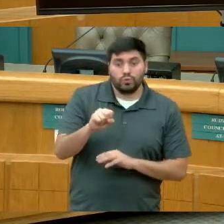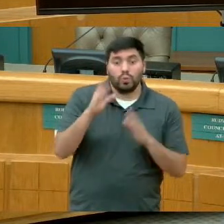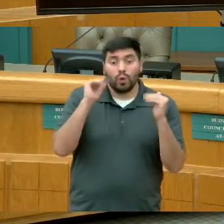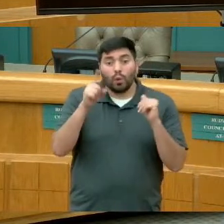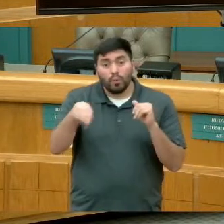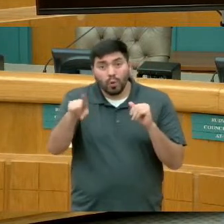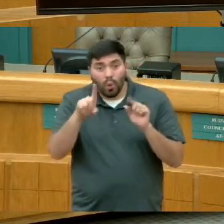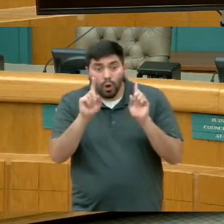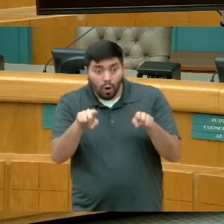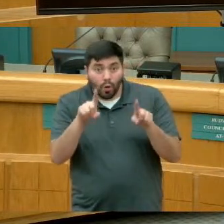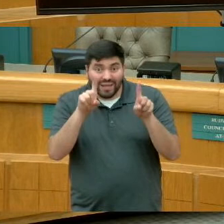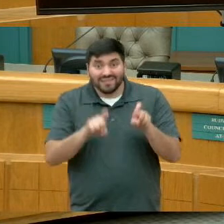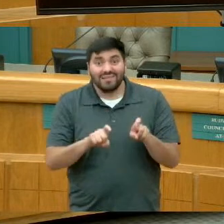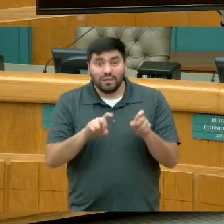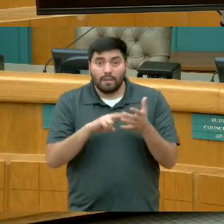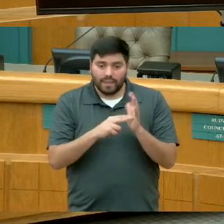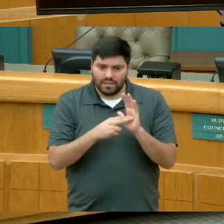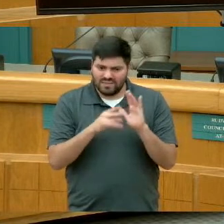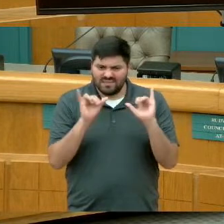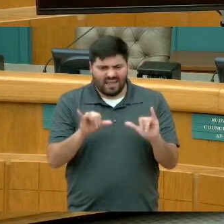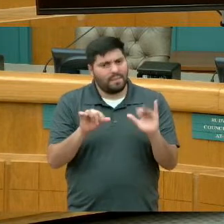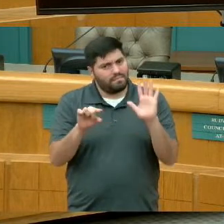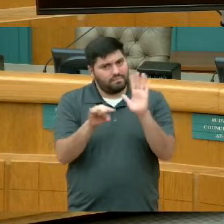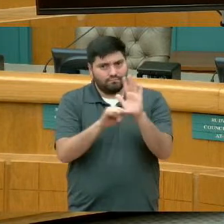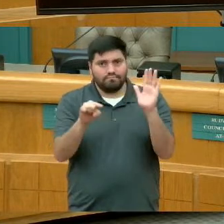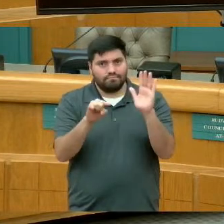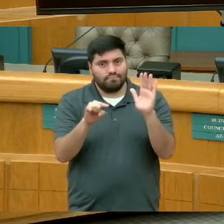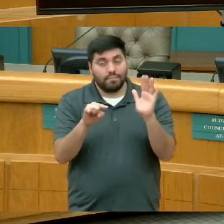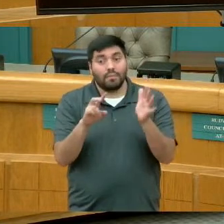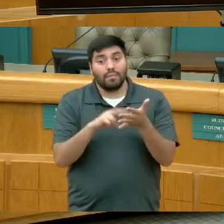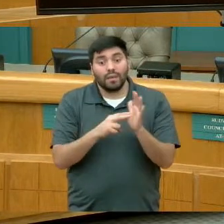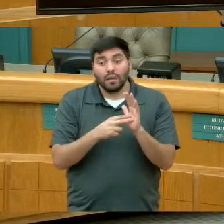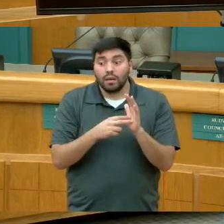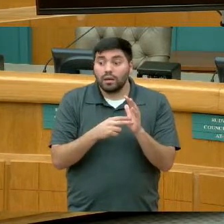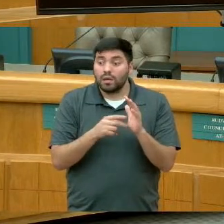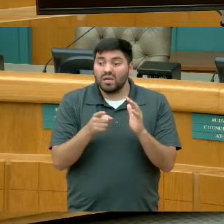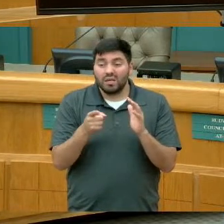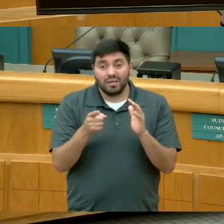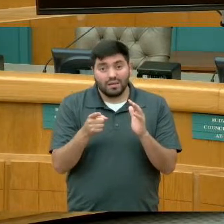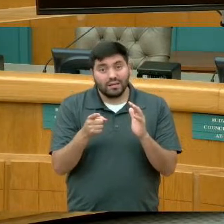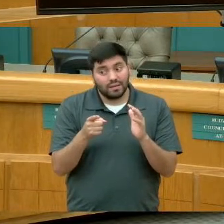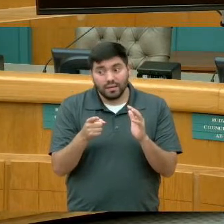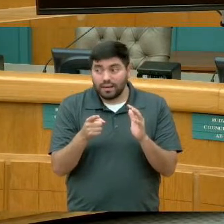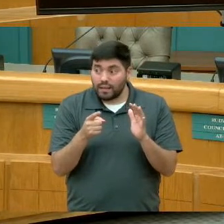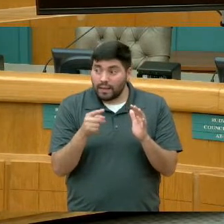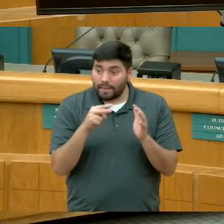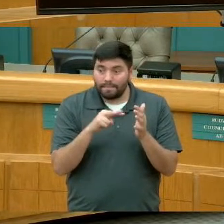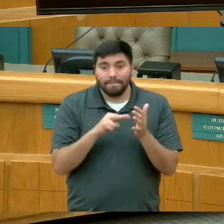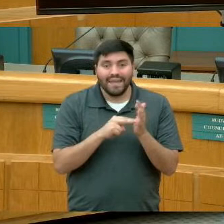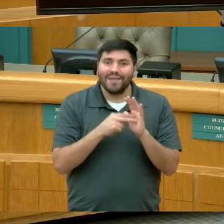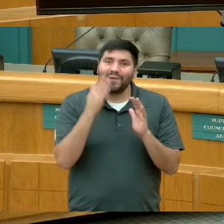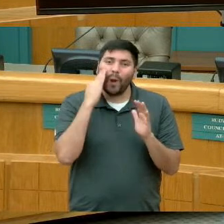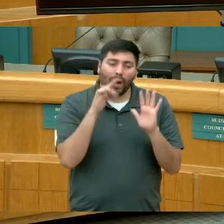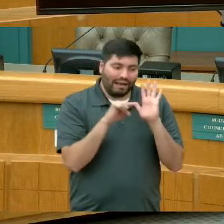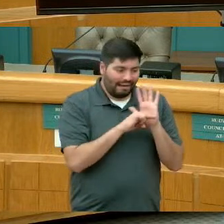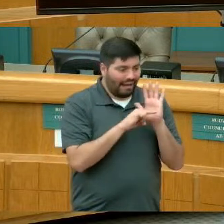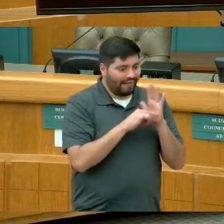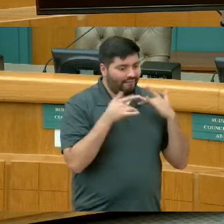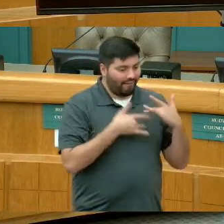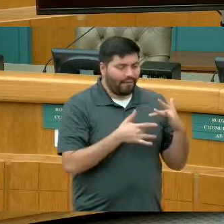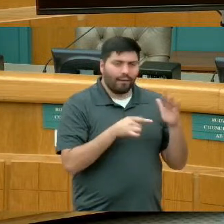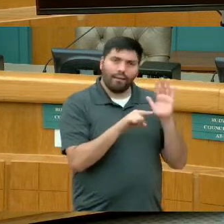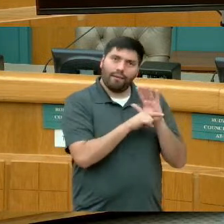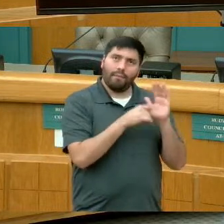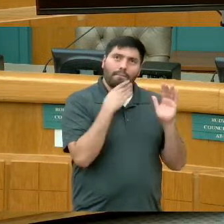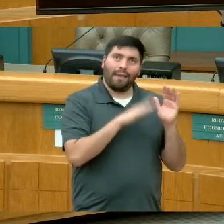hope everyone that goes and gets tested gets the same great results, and that's negative. Not often do you want to find a negative, but in this one, a negative